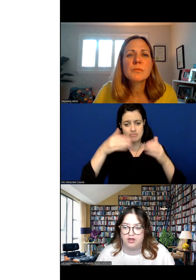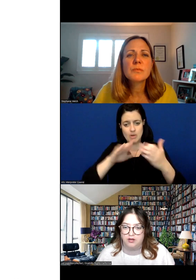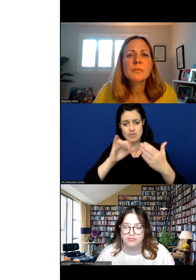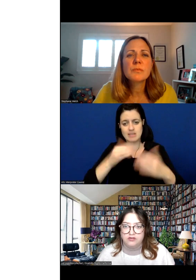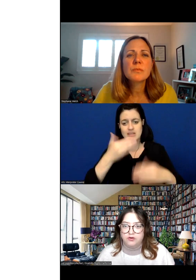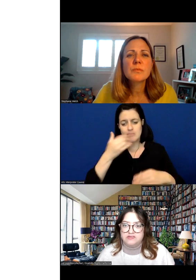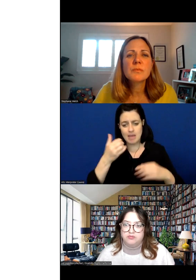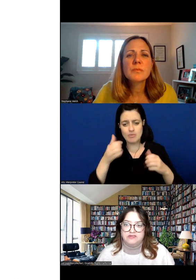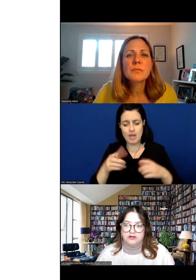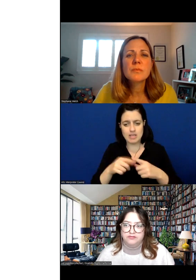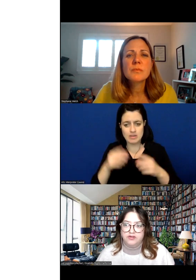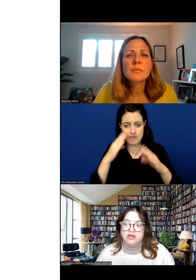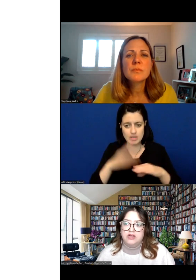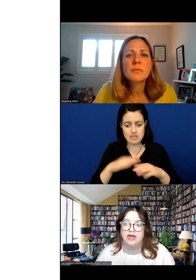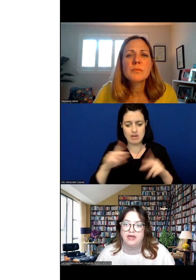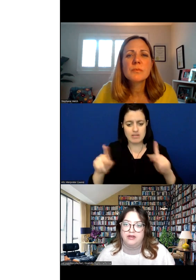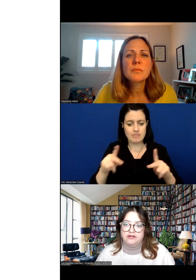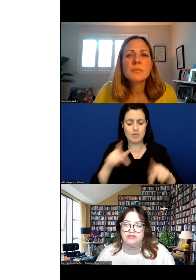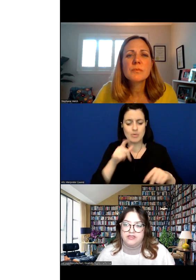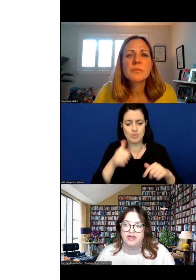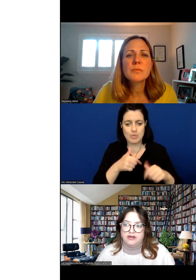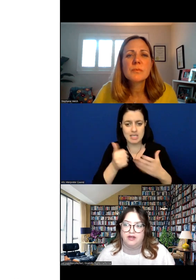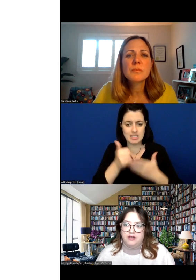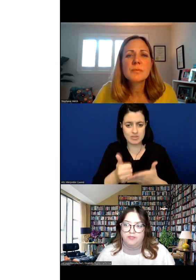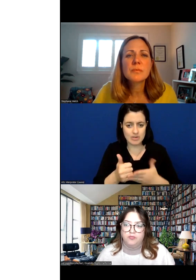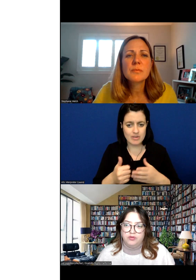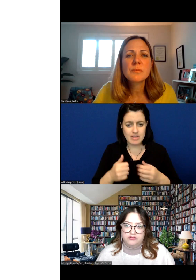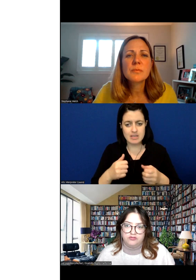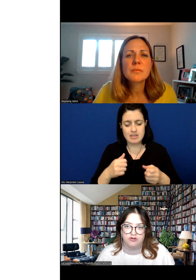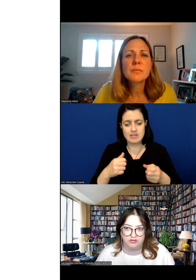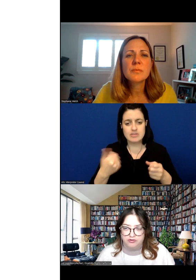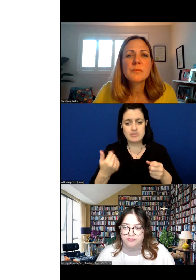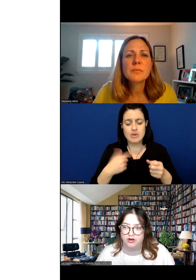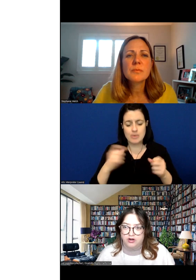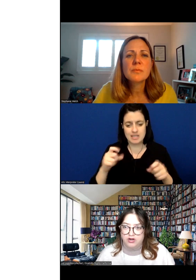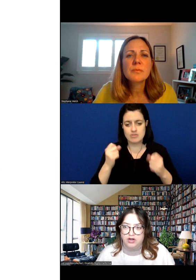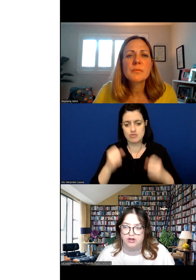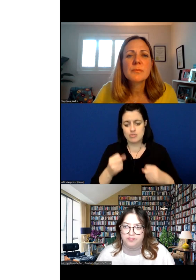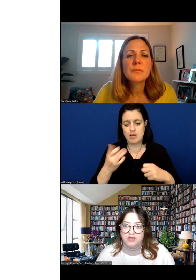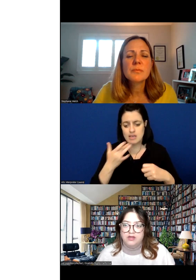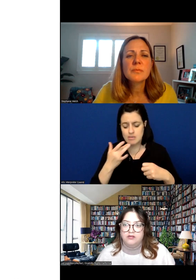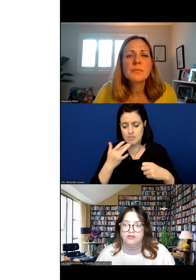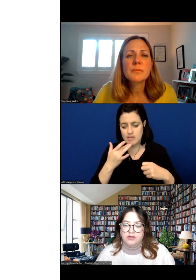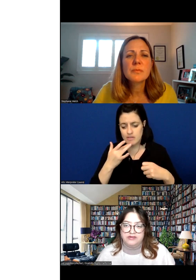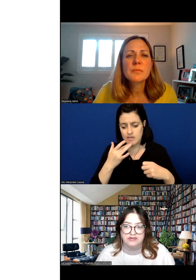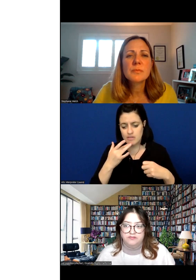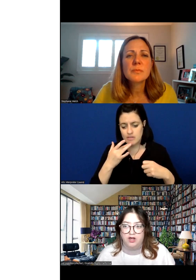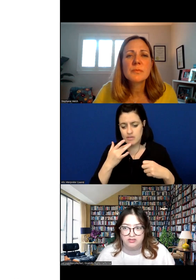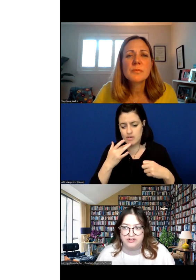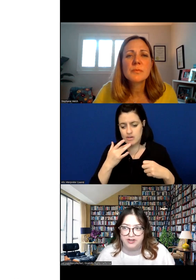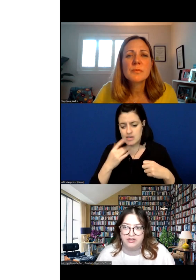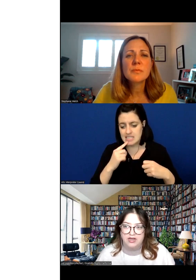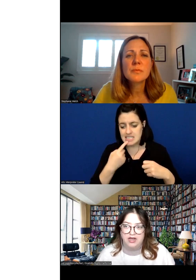of the folks that we serve, and that we would strongly prefer